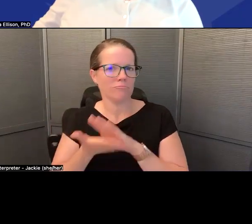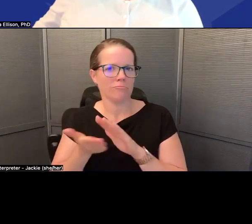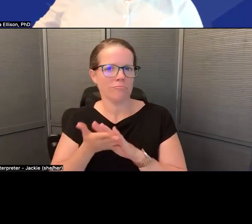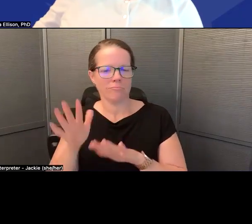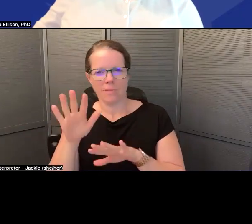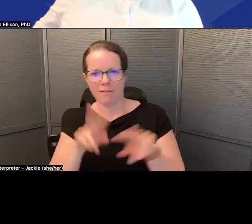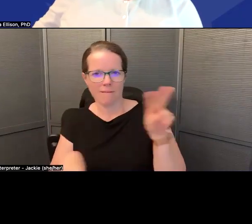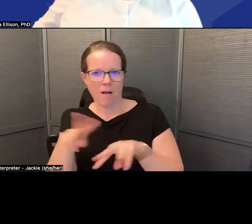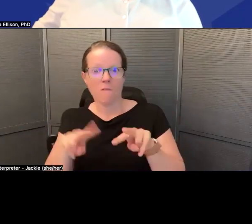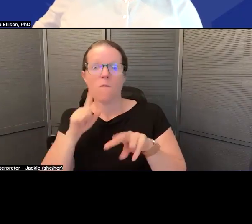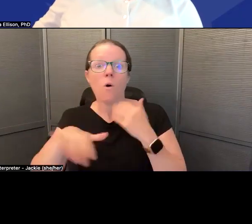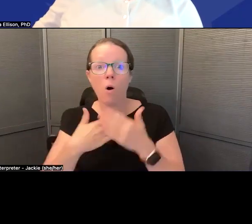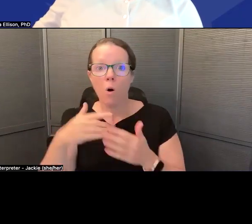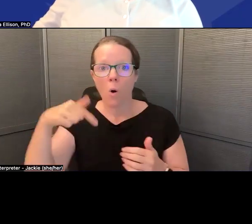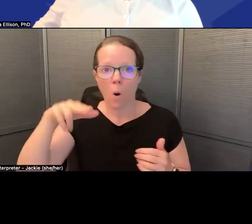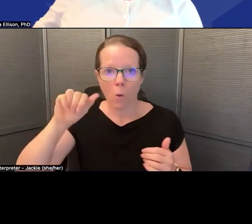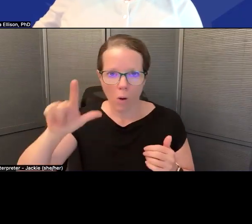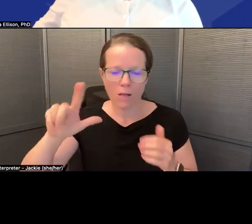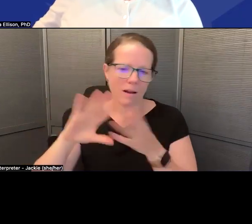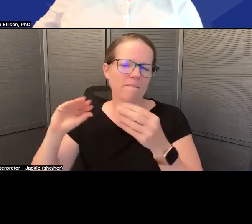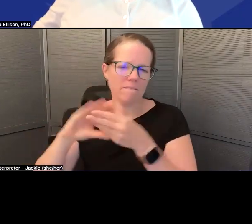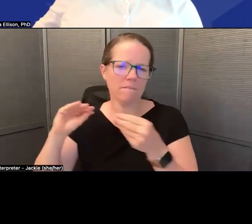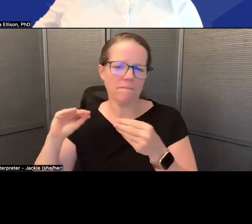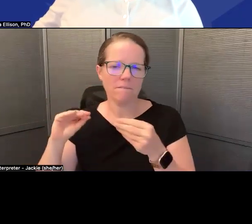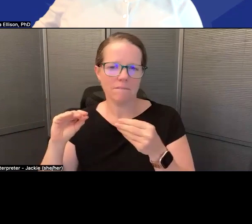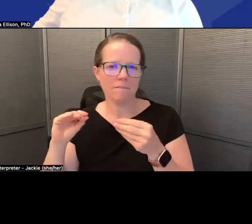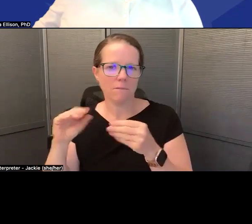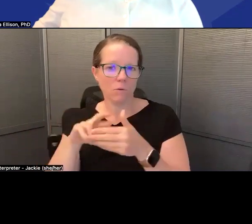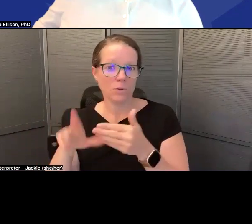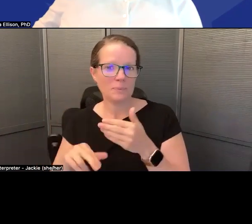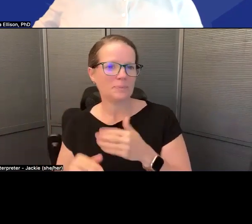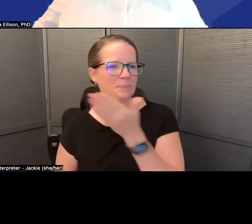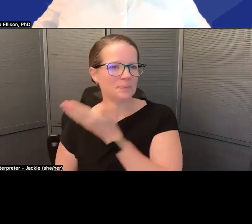the qualitative results. Next slide.